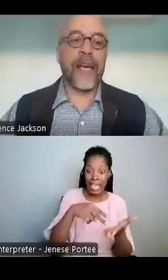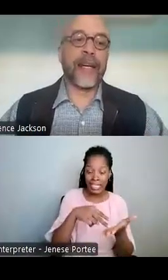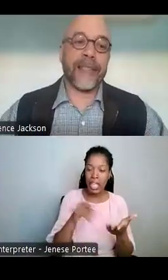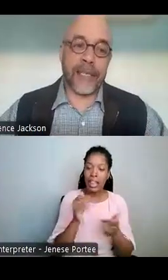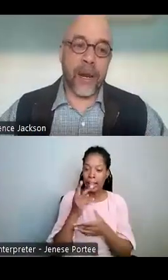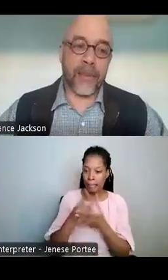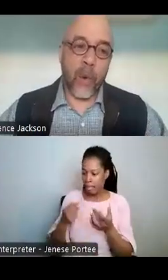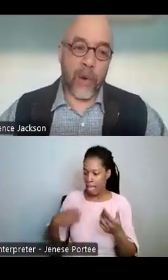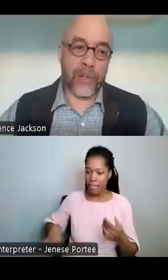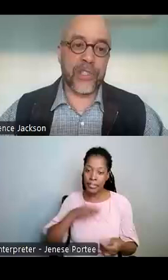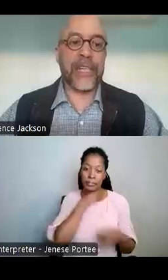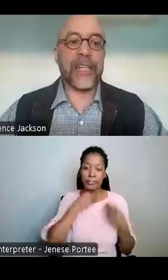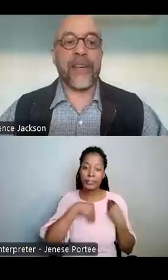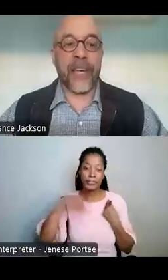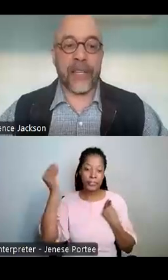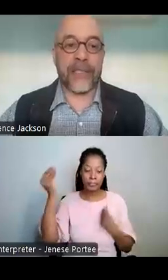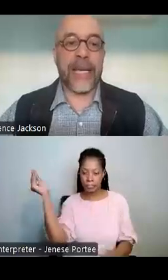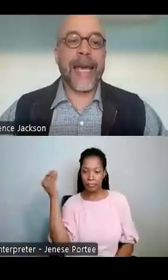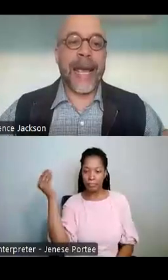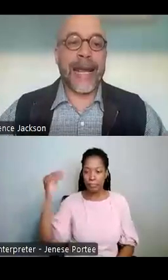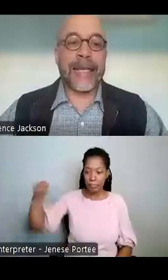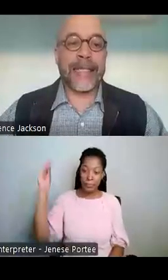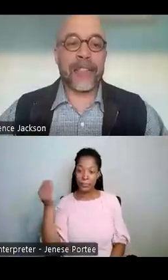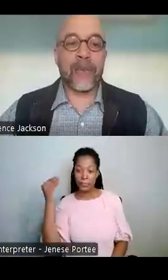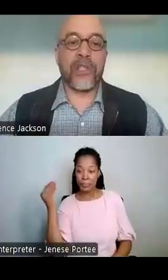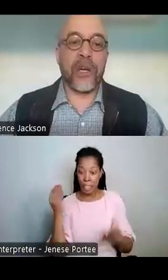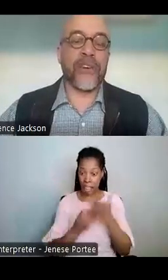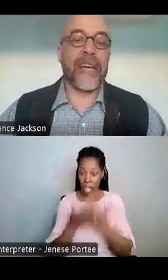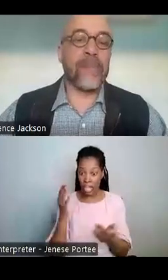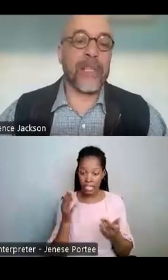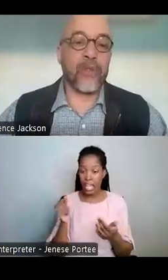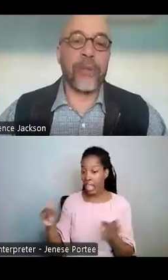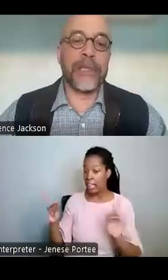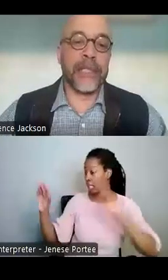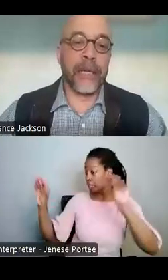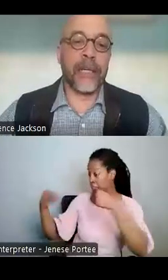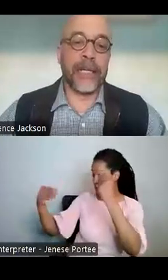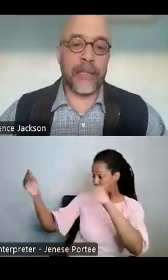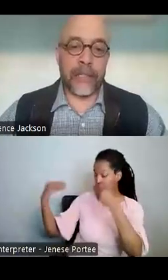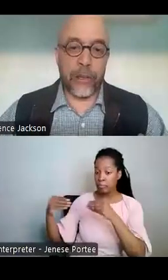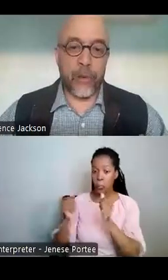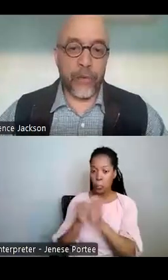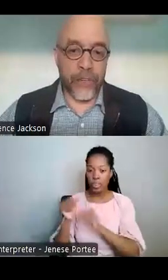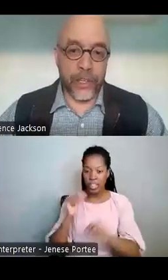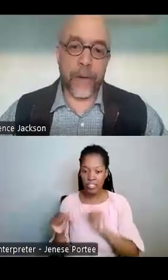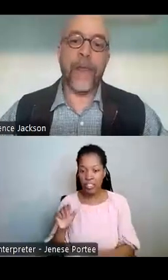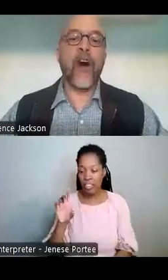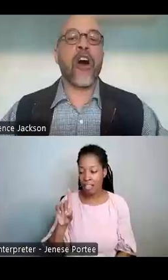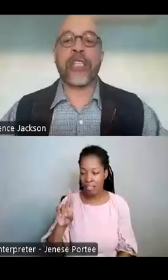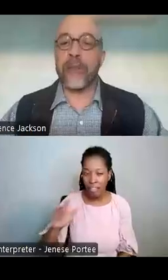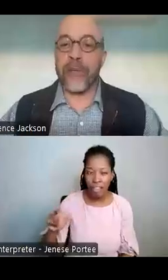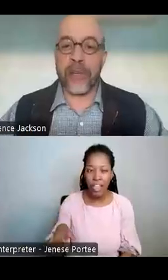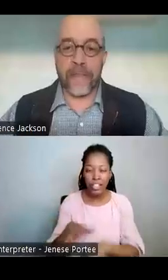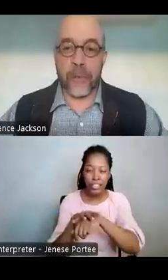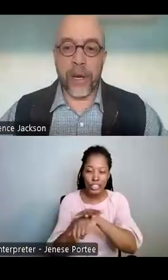handkerchief extended by the corners in their hands, and set to each other in a miserably dull and slow figure,